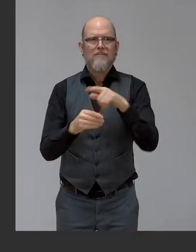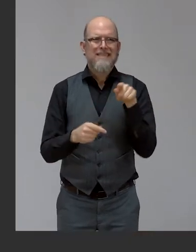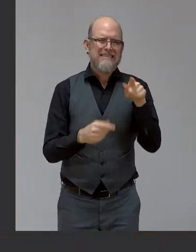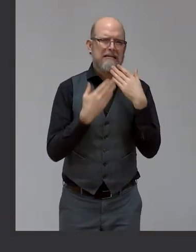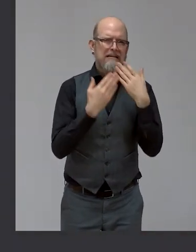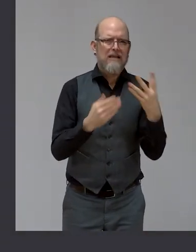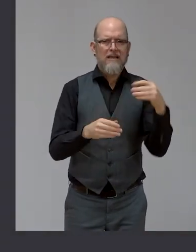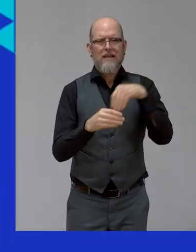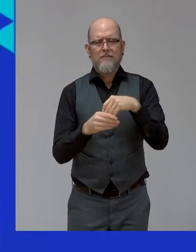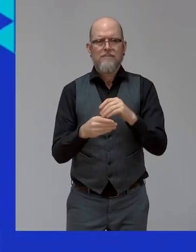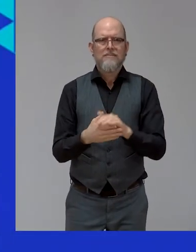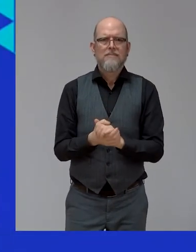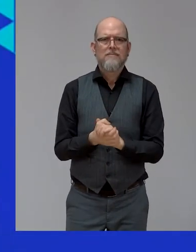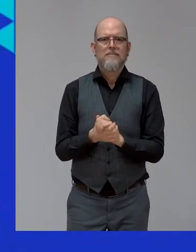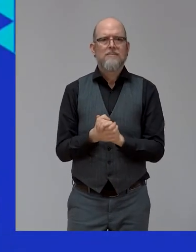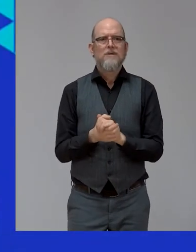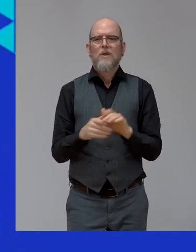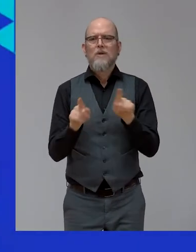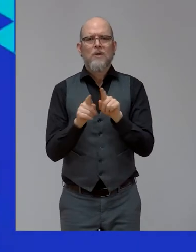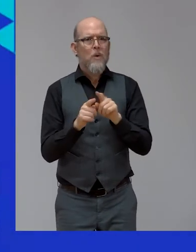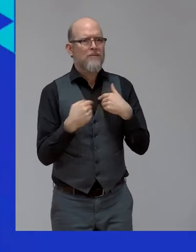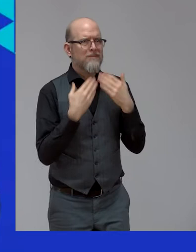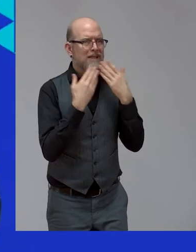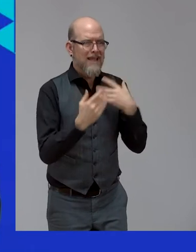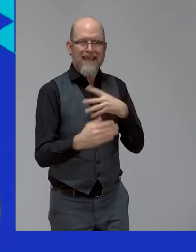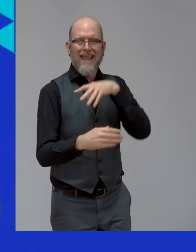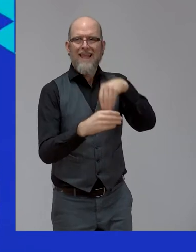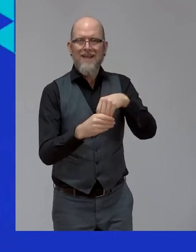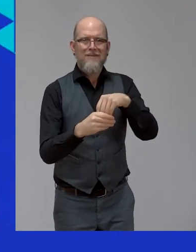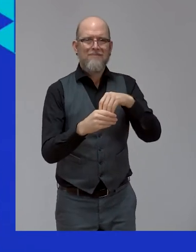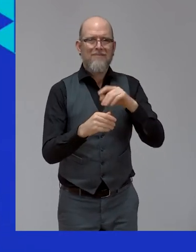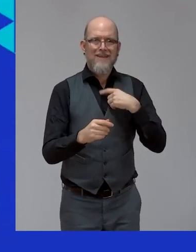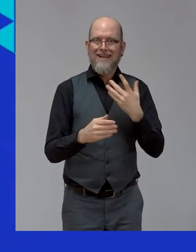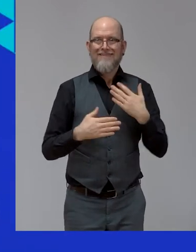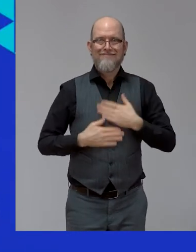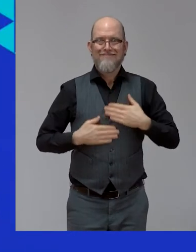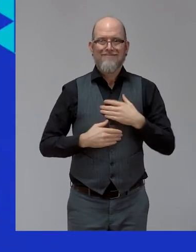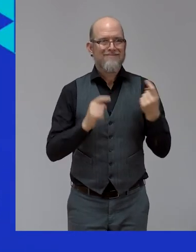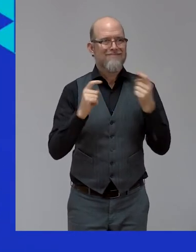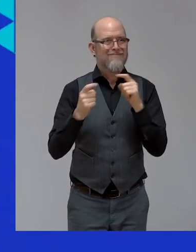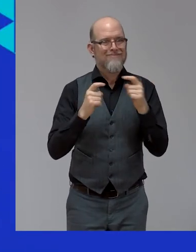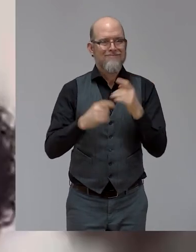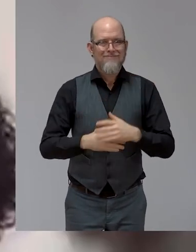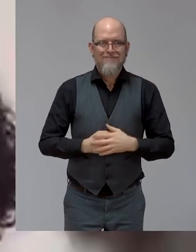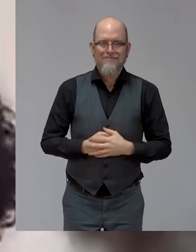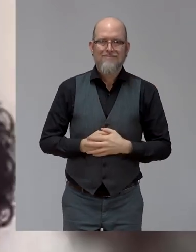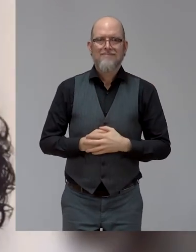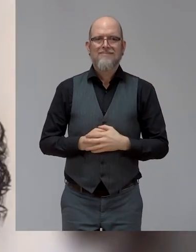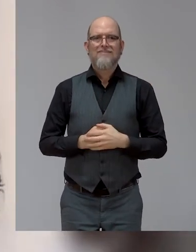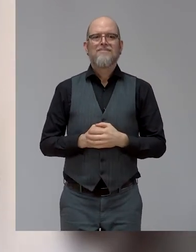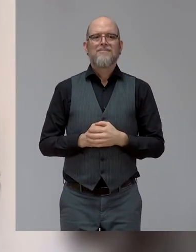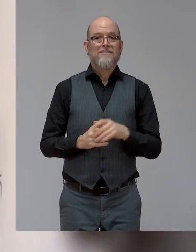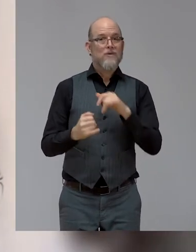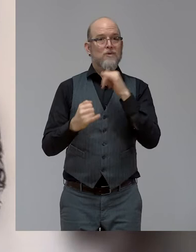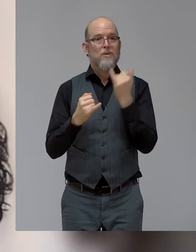Thank you, Catalina. Thanks for having me. Looking forward to the discussion. And finally, we have Gabriela Martinez with us.